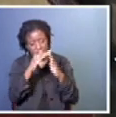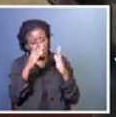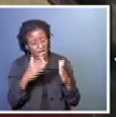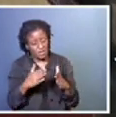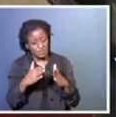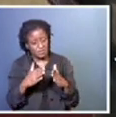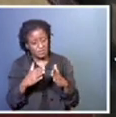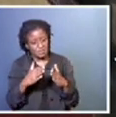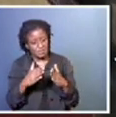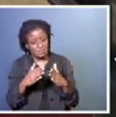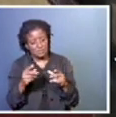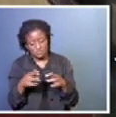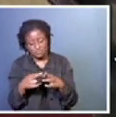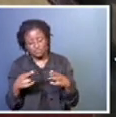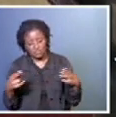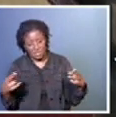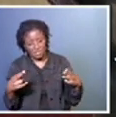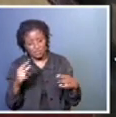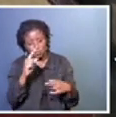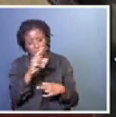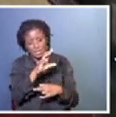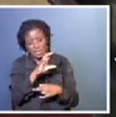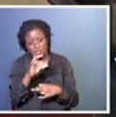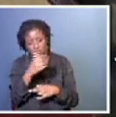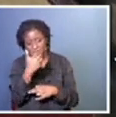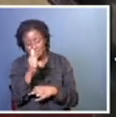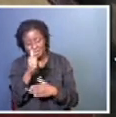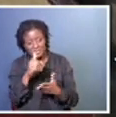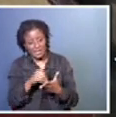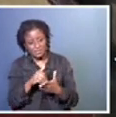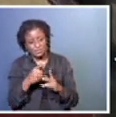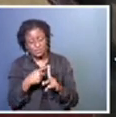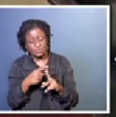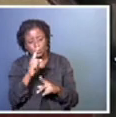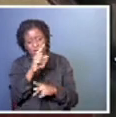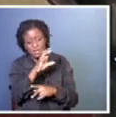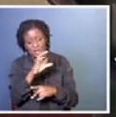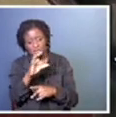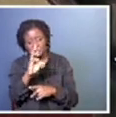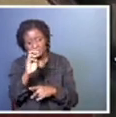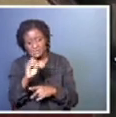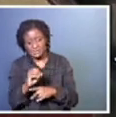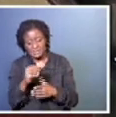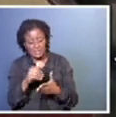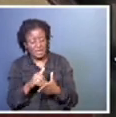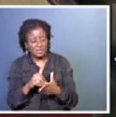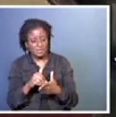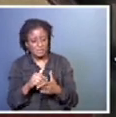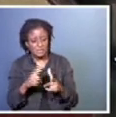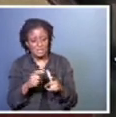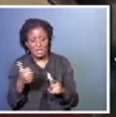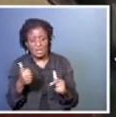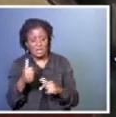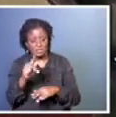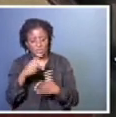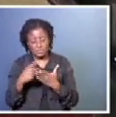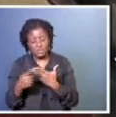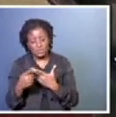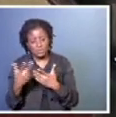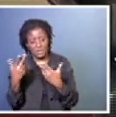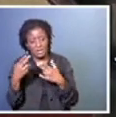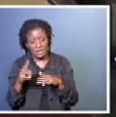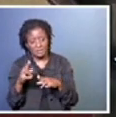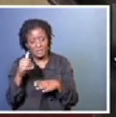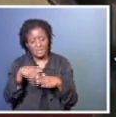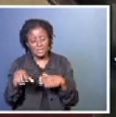these lots will range from $110,000 to $160,000. The largest project will take place